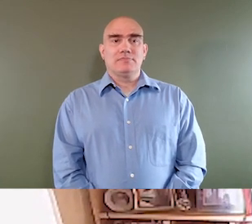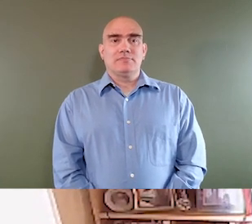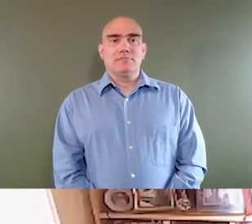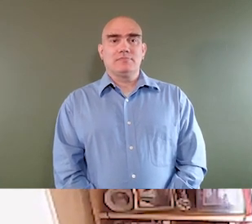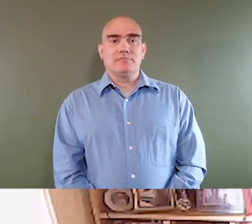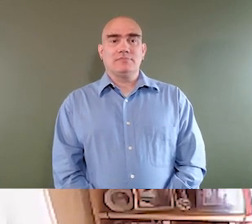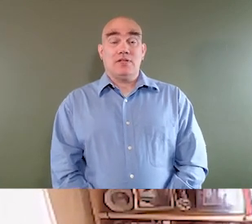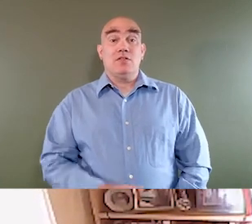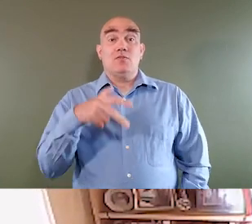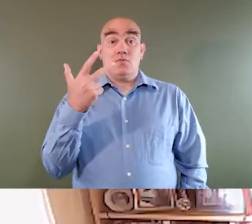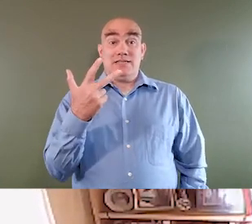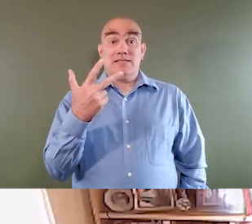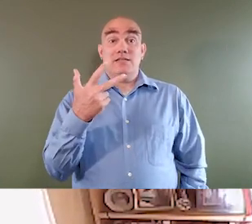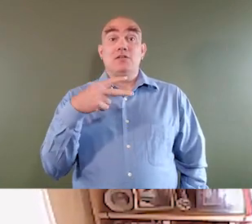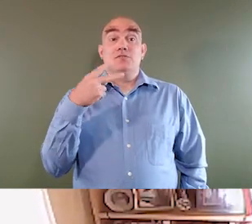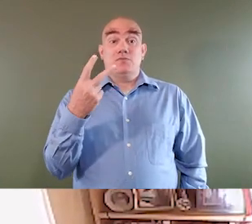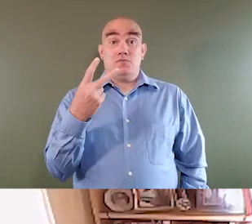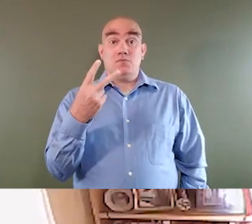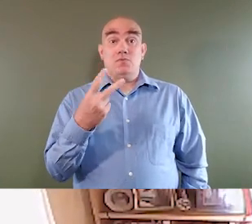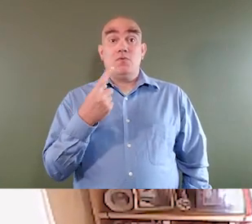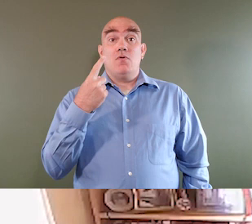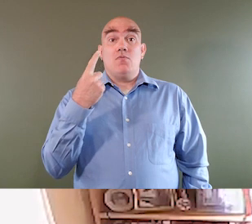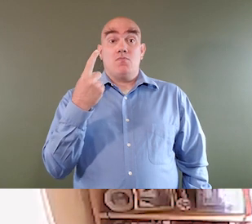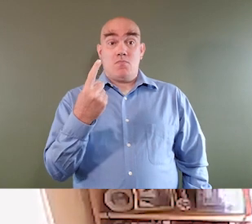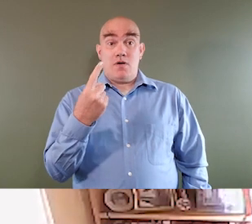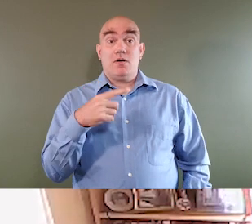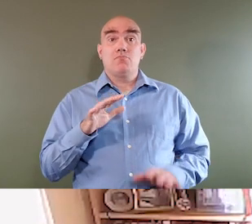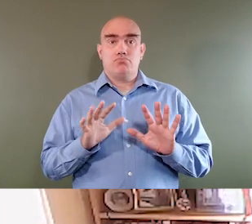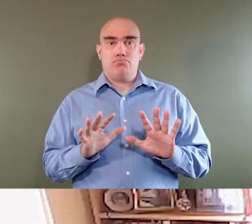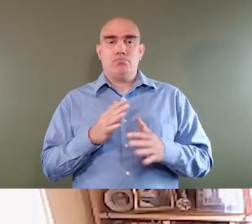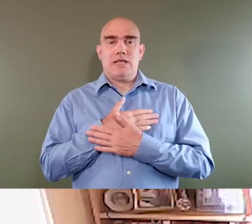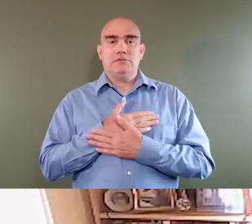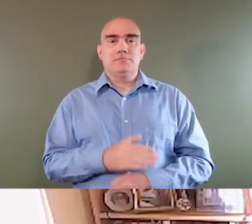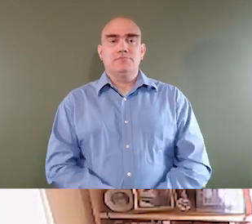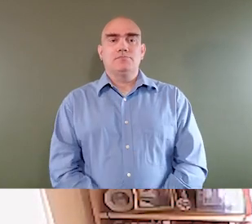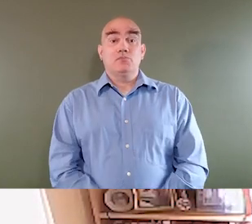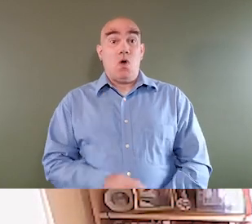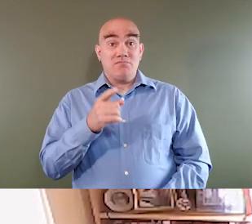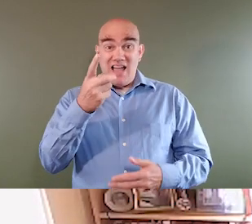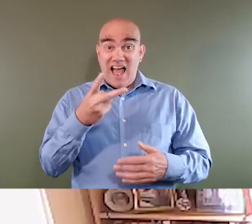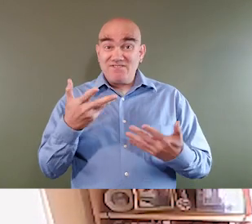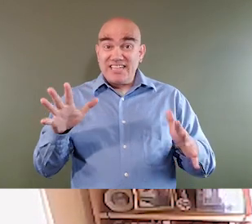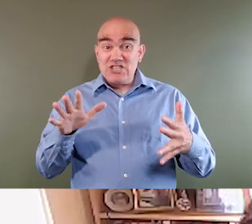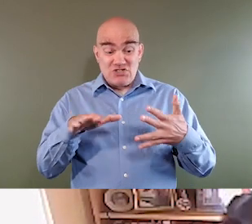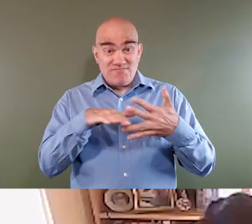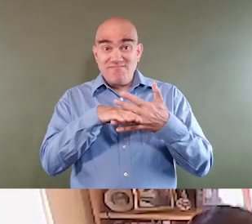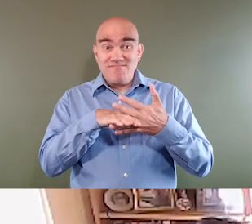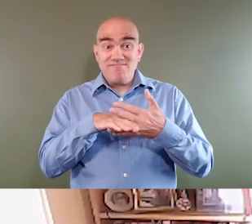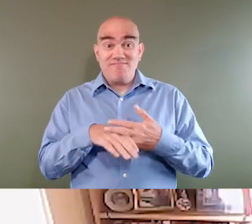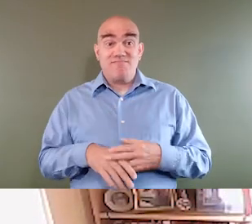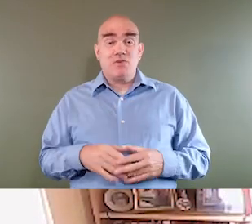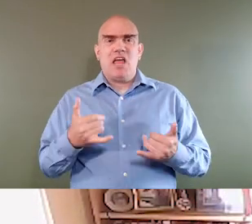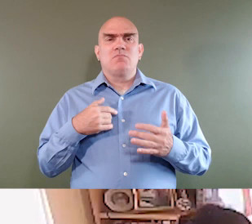And 3, 2, 1, relax. Okay, you're halfway, everyone. I'm going to show you some